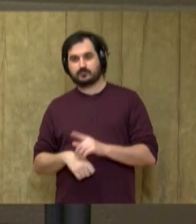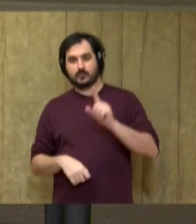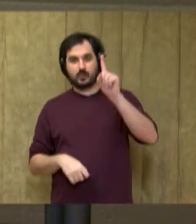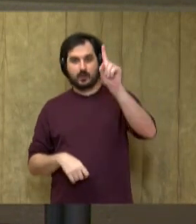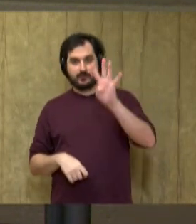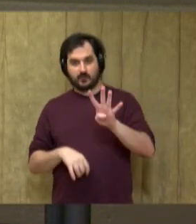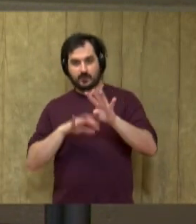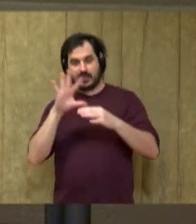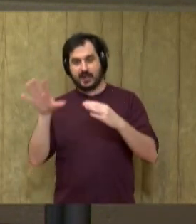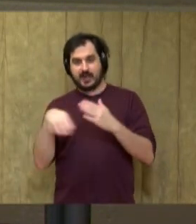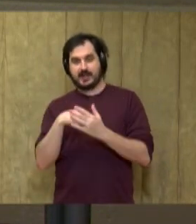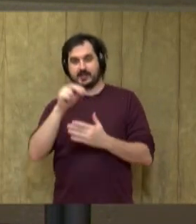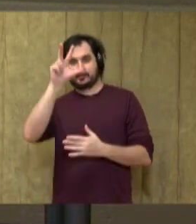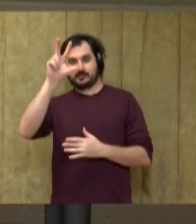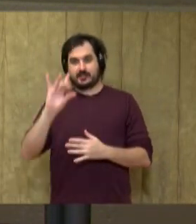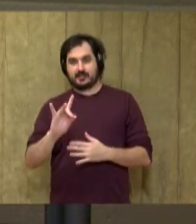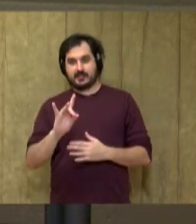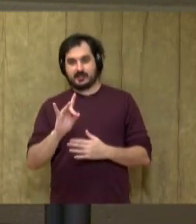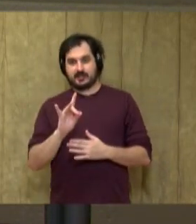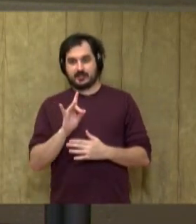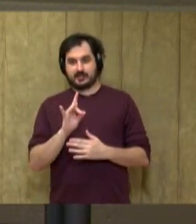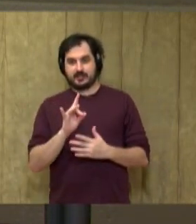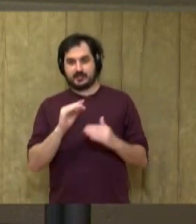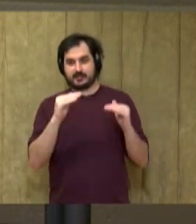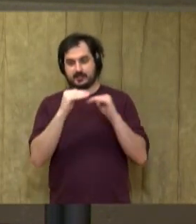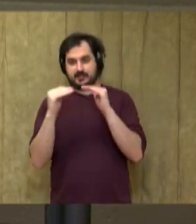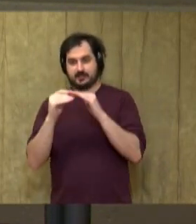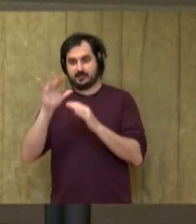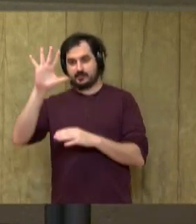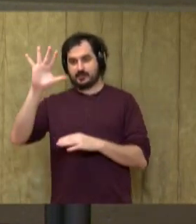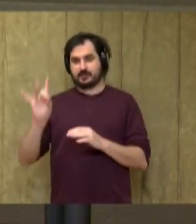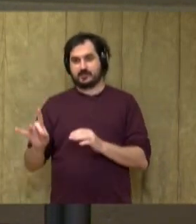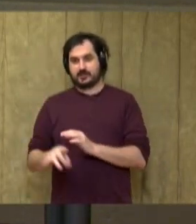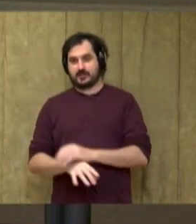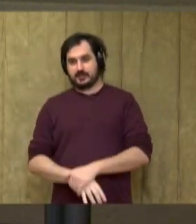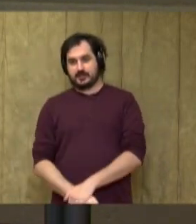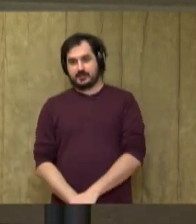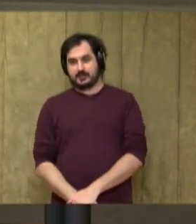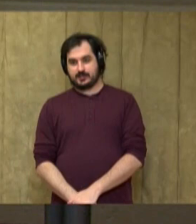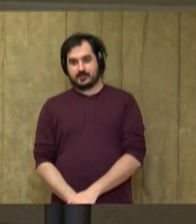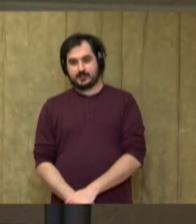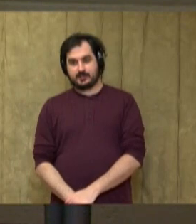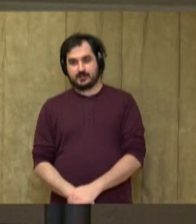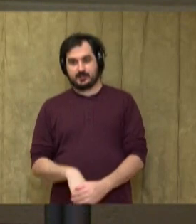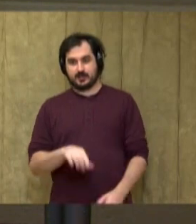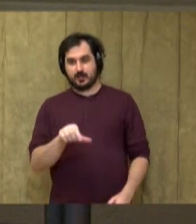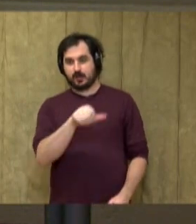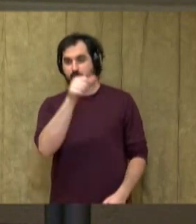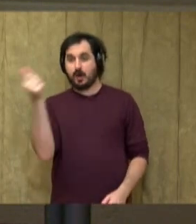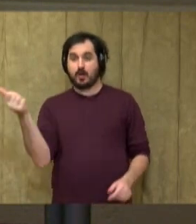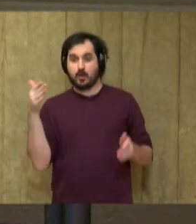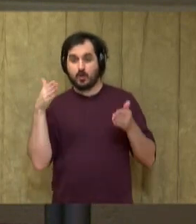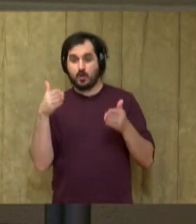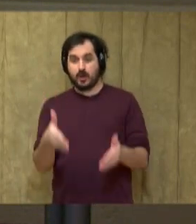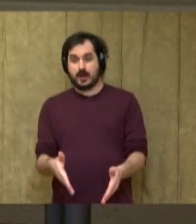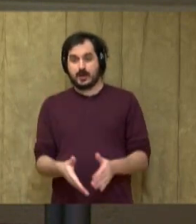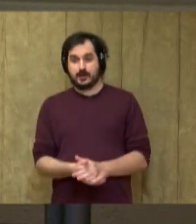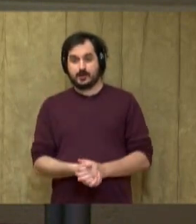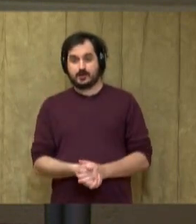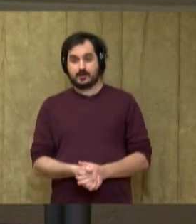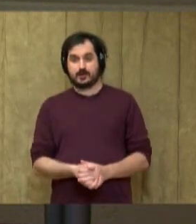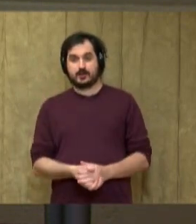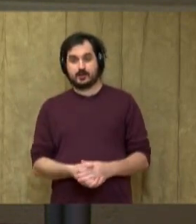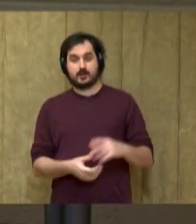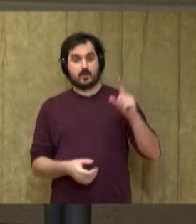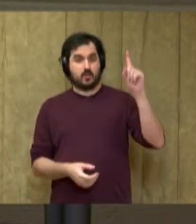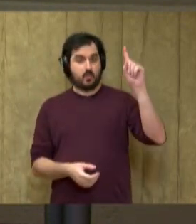1/4 plus 3/8 equals 5/8. Another way I could have done this is, since 1/4